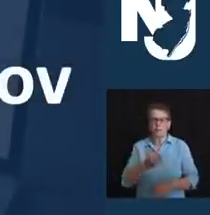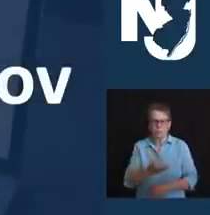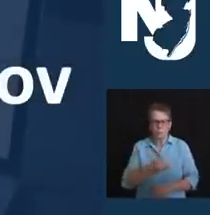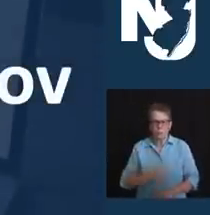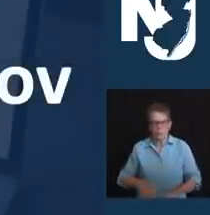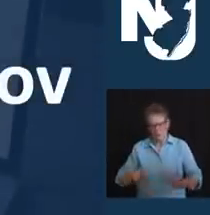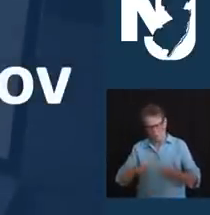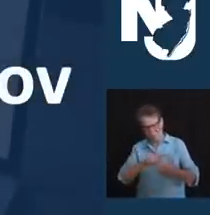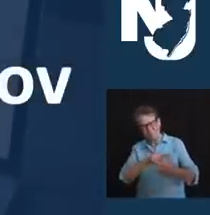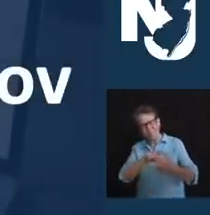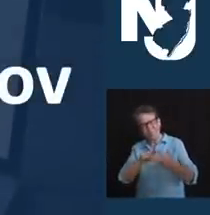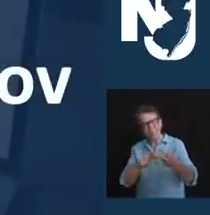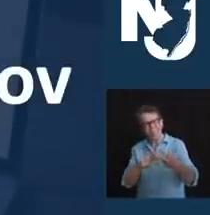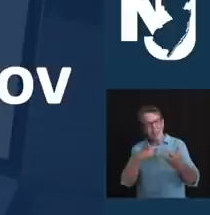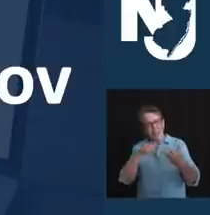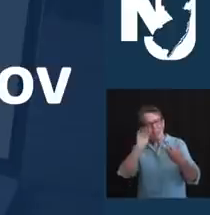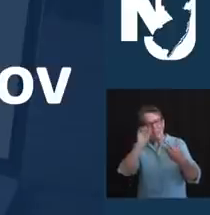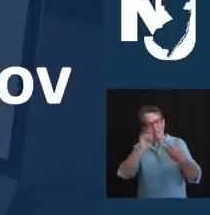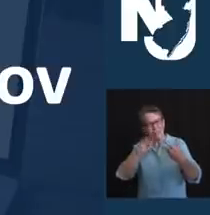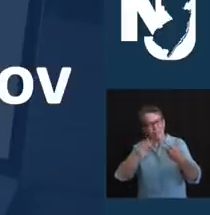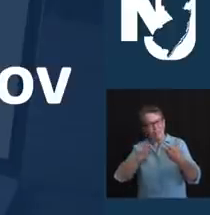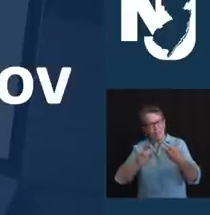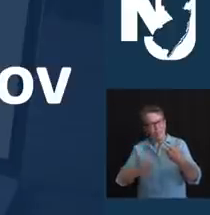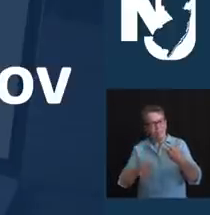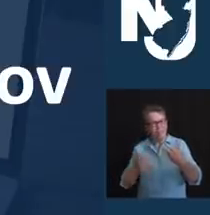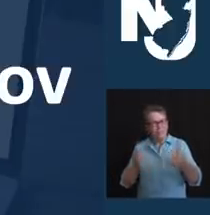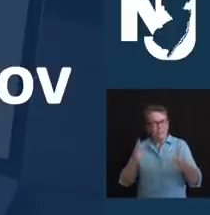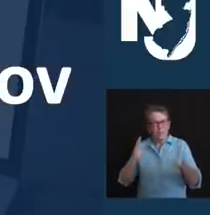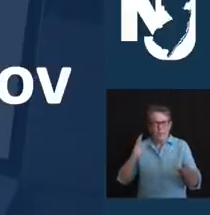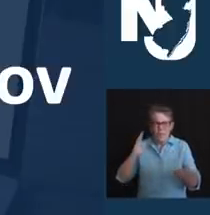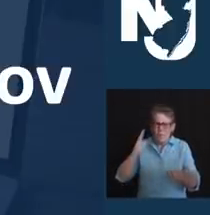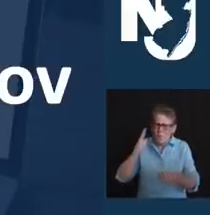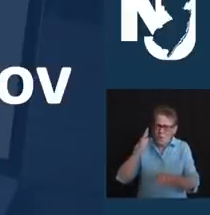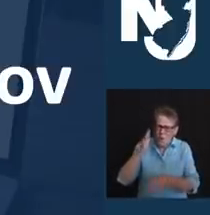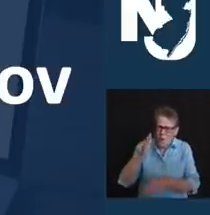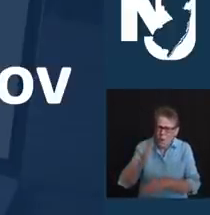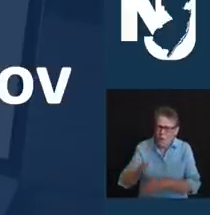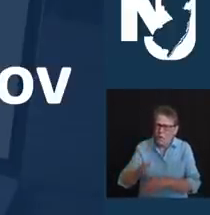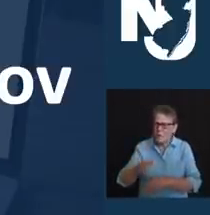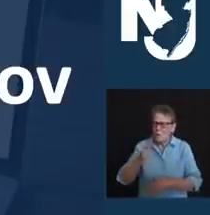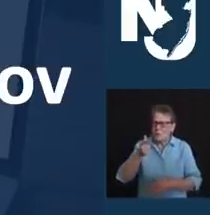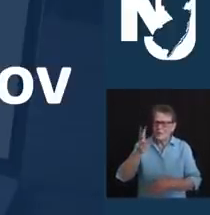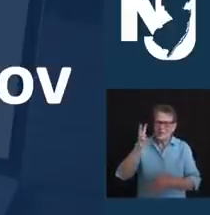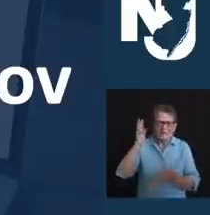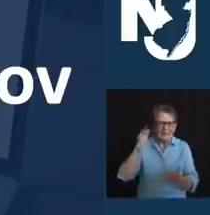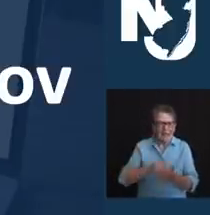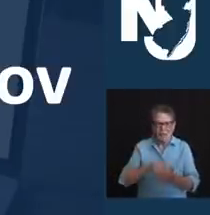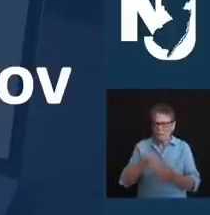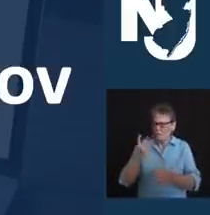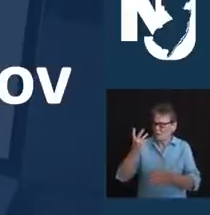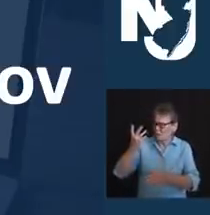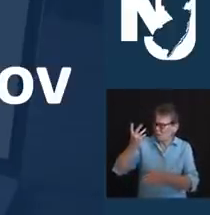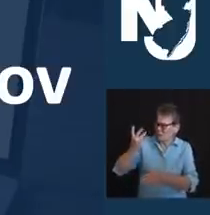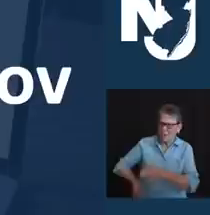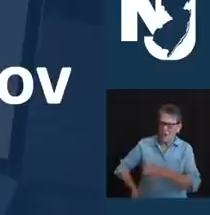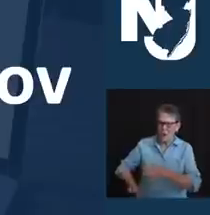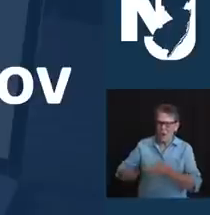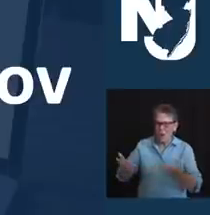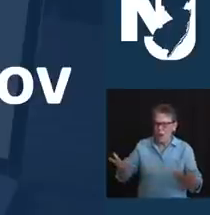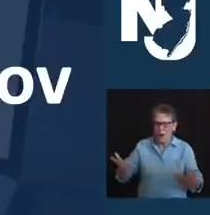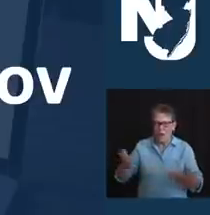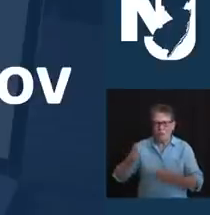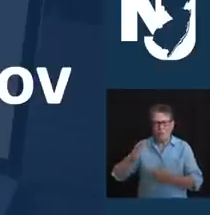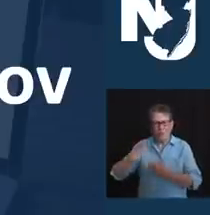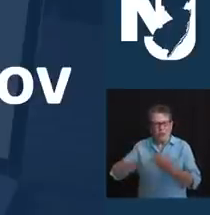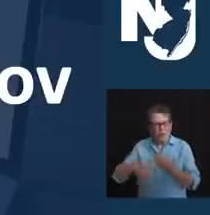26,000 who we have lost. We remember and honor them all. And we also continue to honor the tremendous community organizations who have